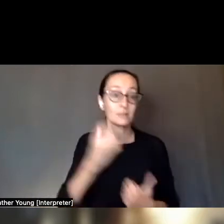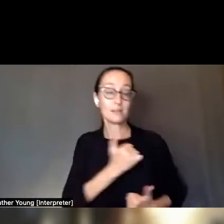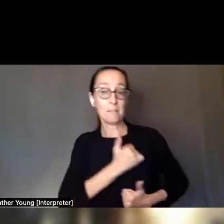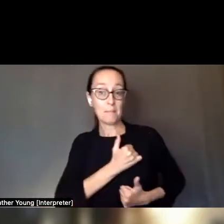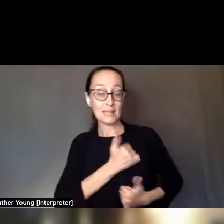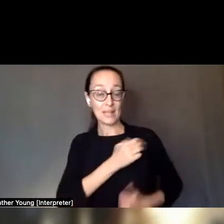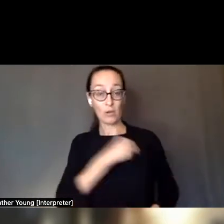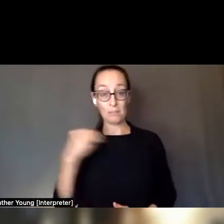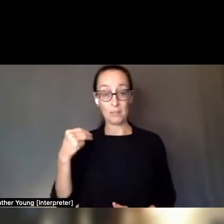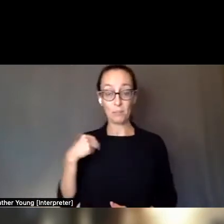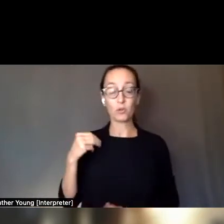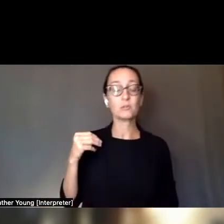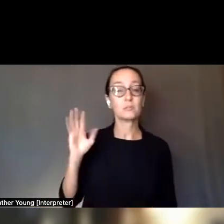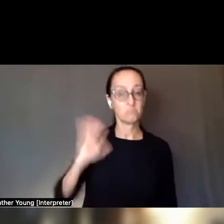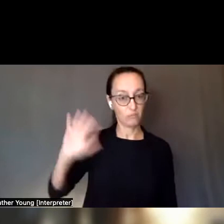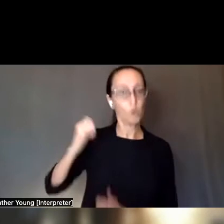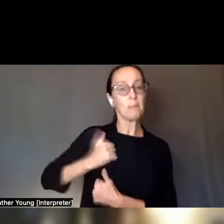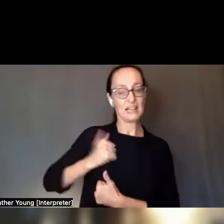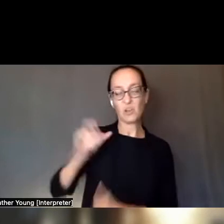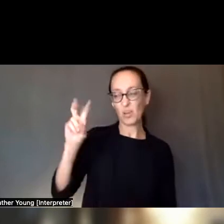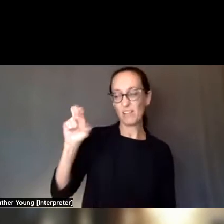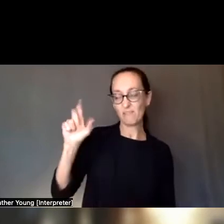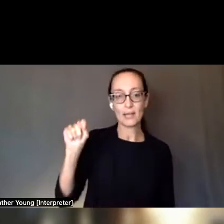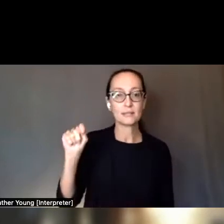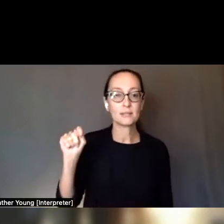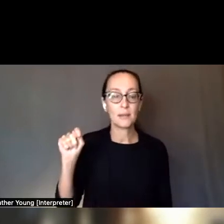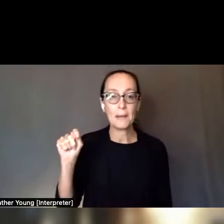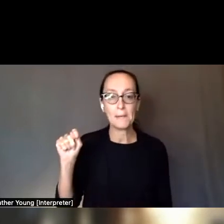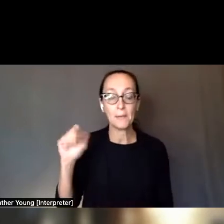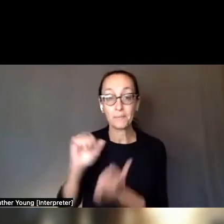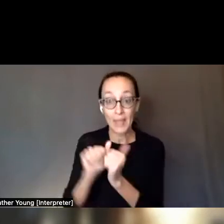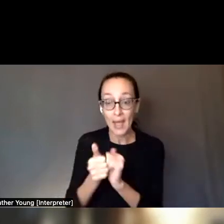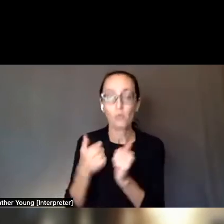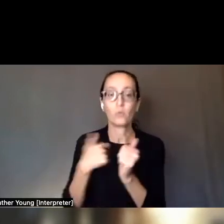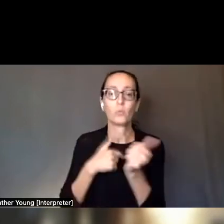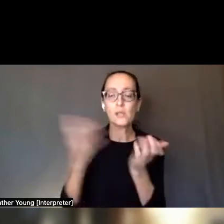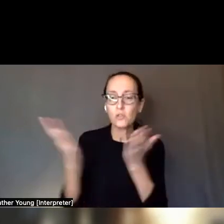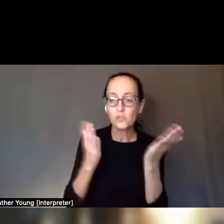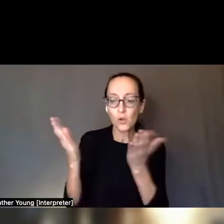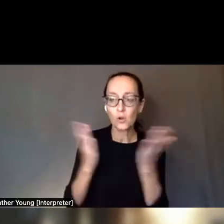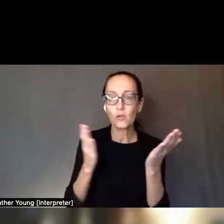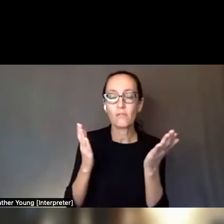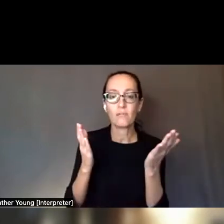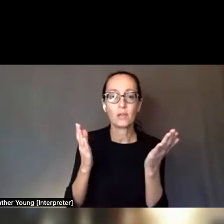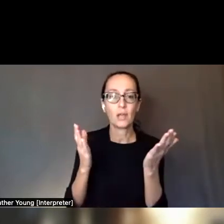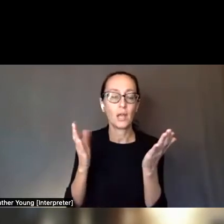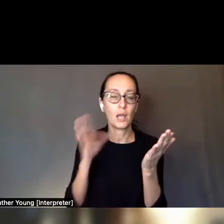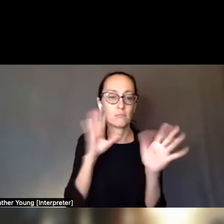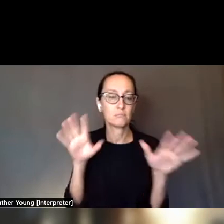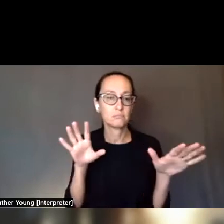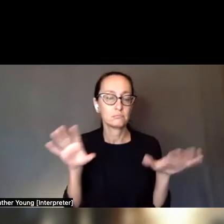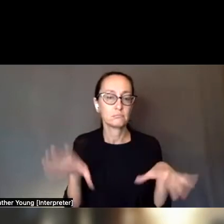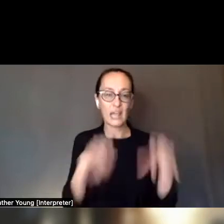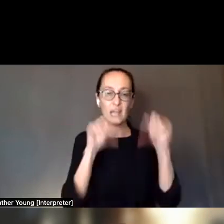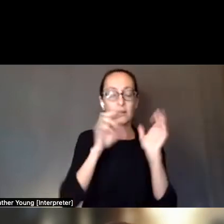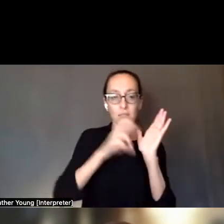veterans. And we do that by serving them and by undertaking advocacy and research.